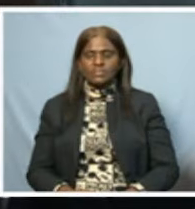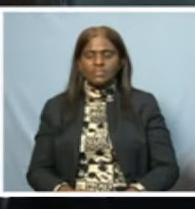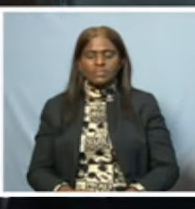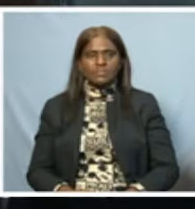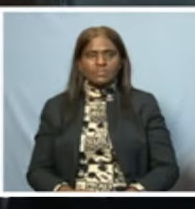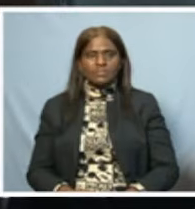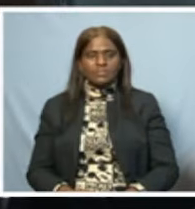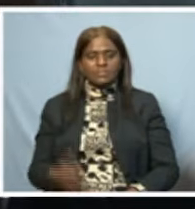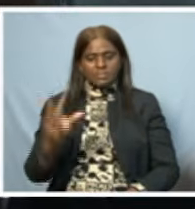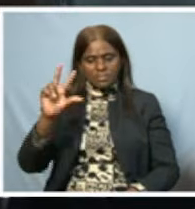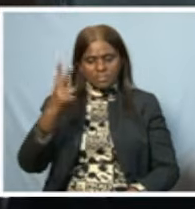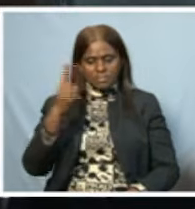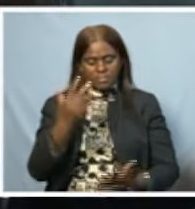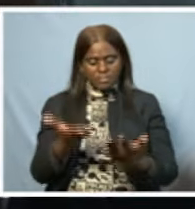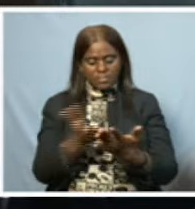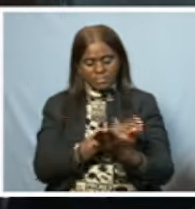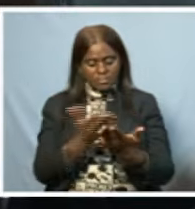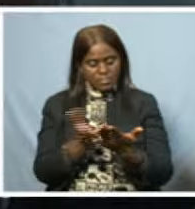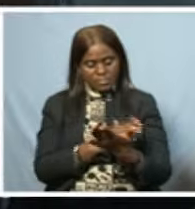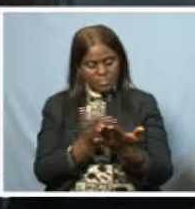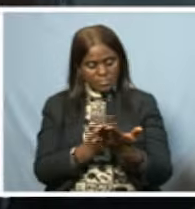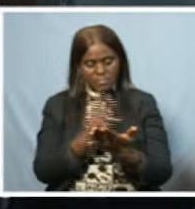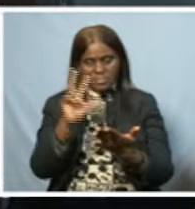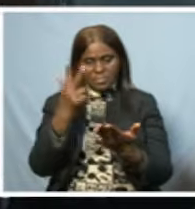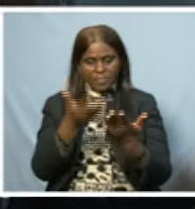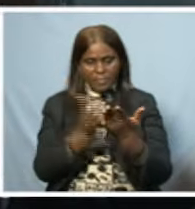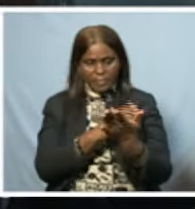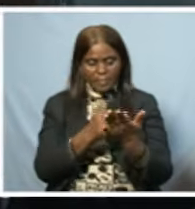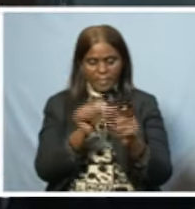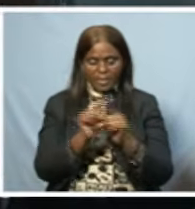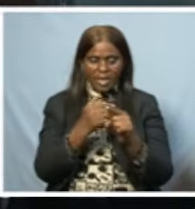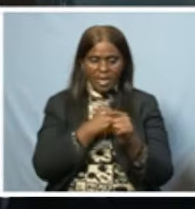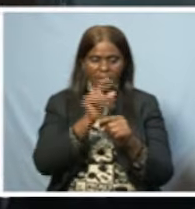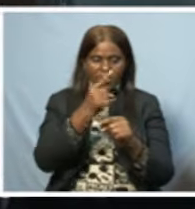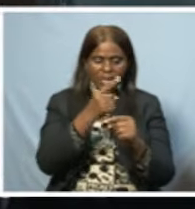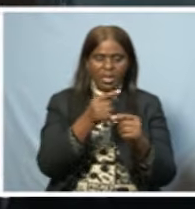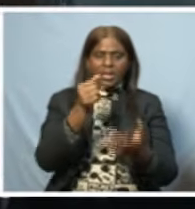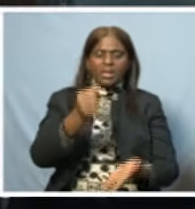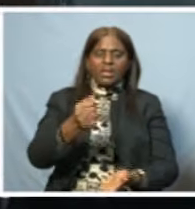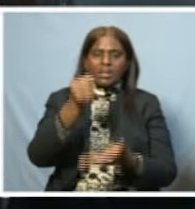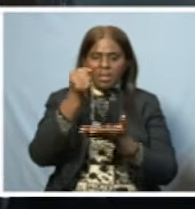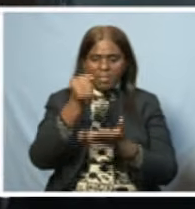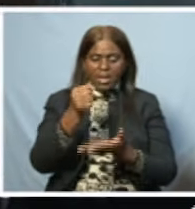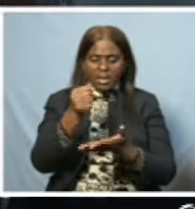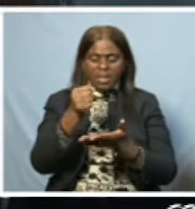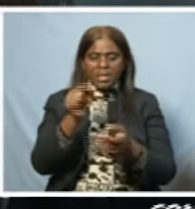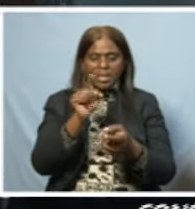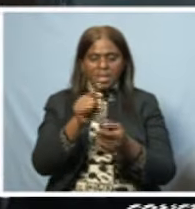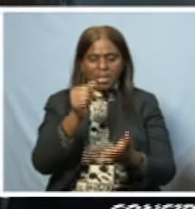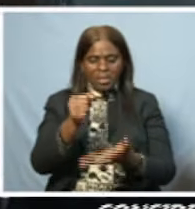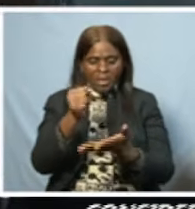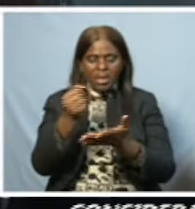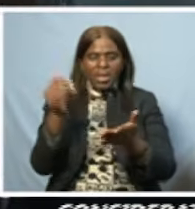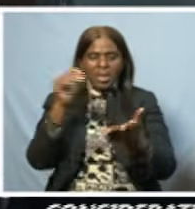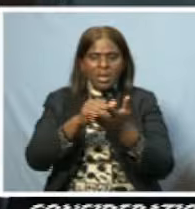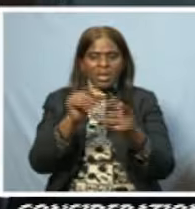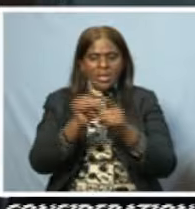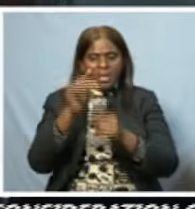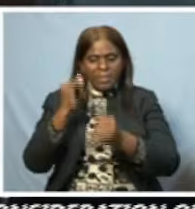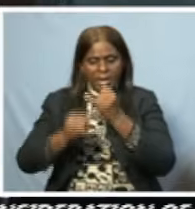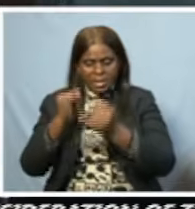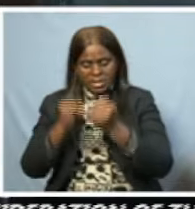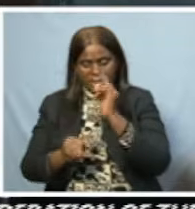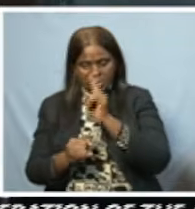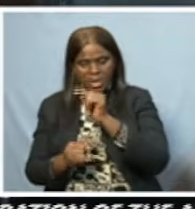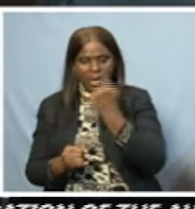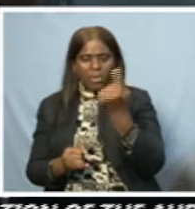the third page. The first page is the budget, and the budget again, then the last one.